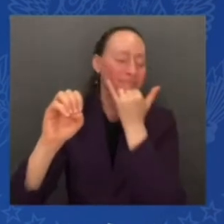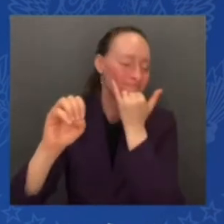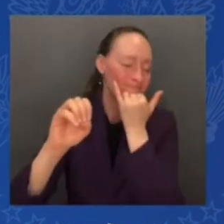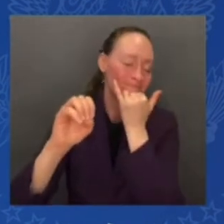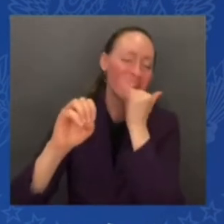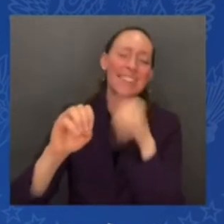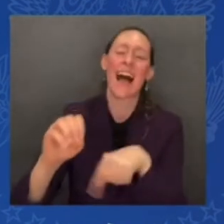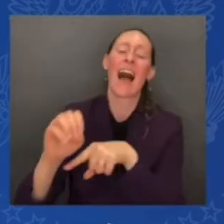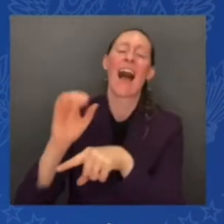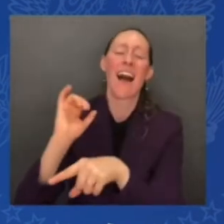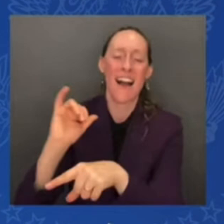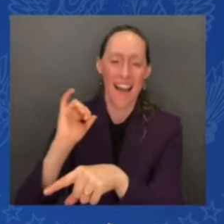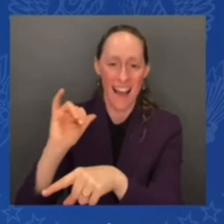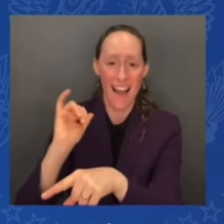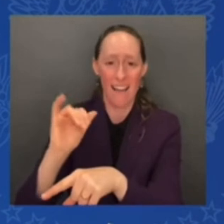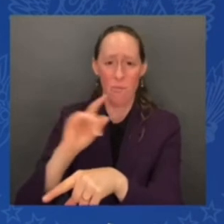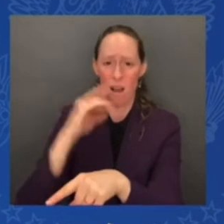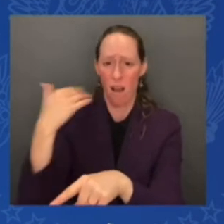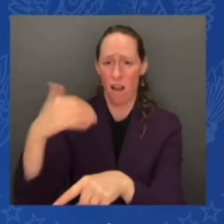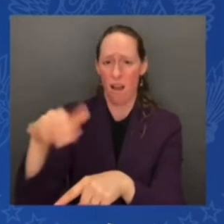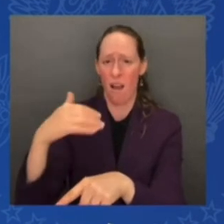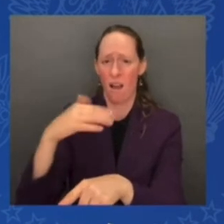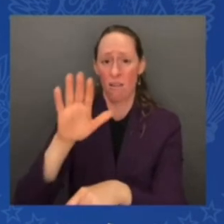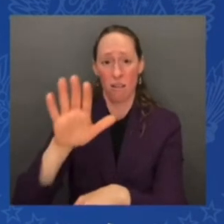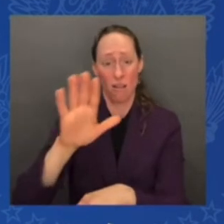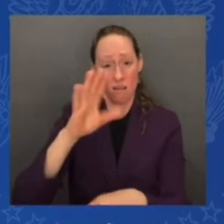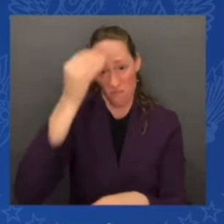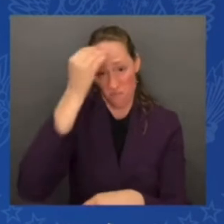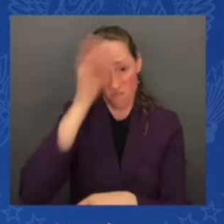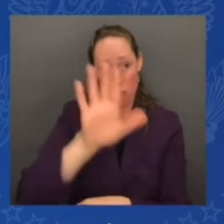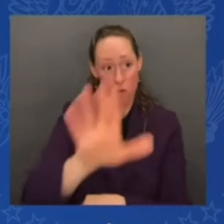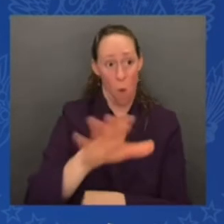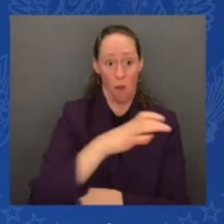do. But thanks to all the tribal